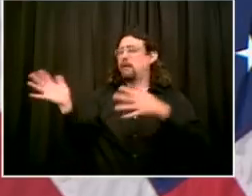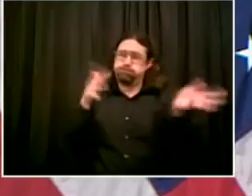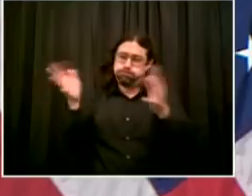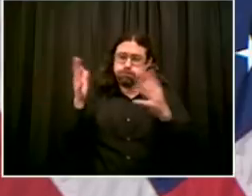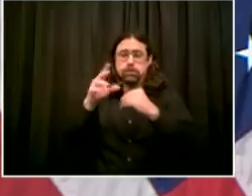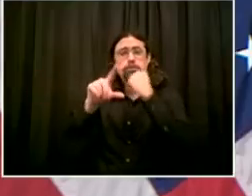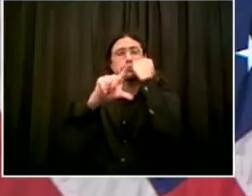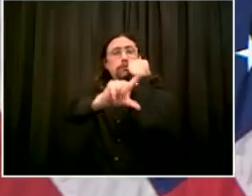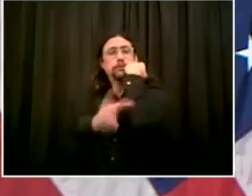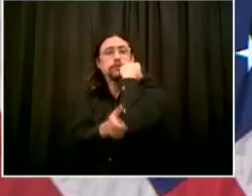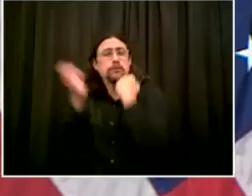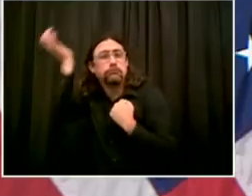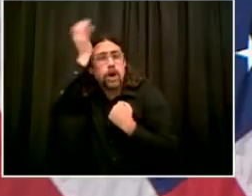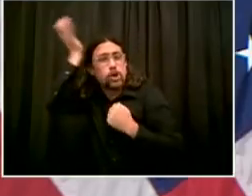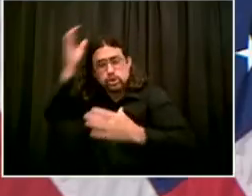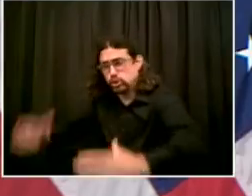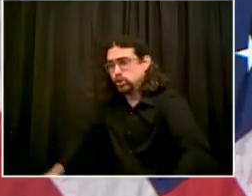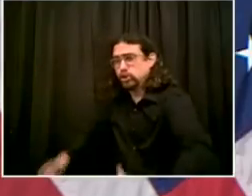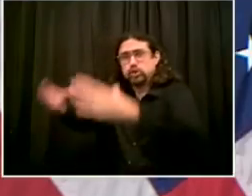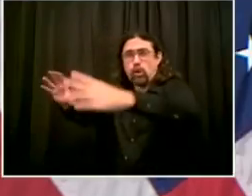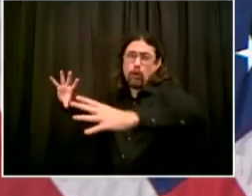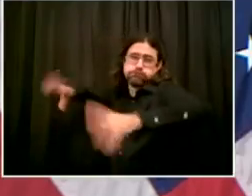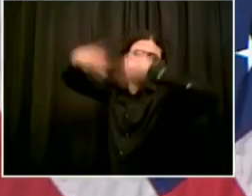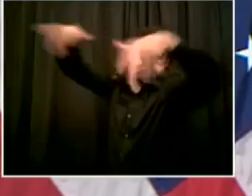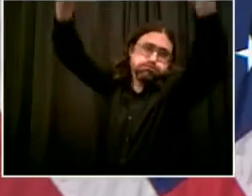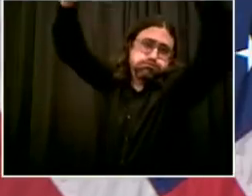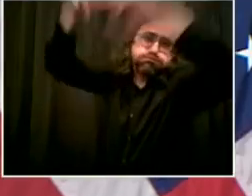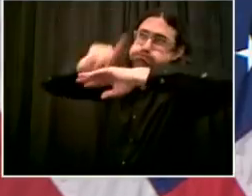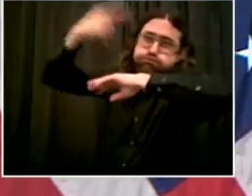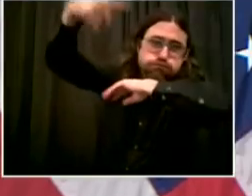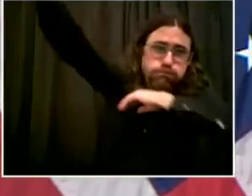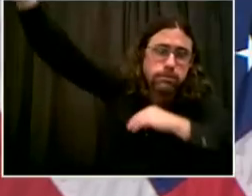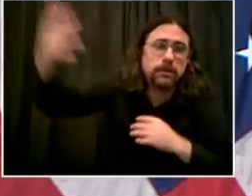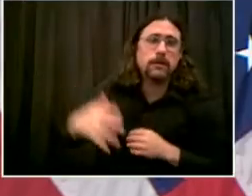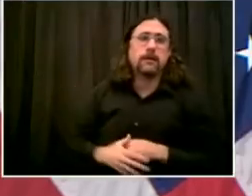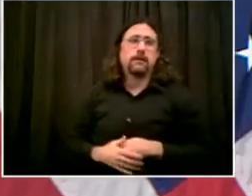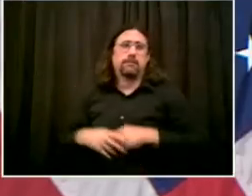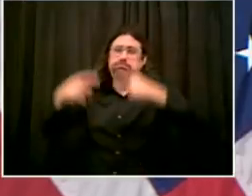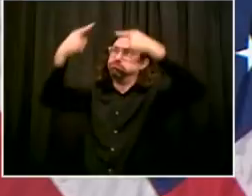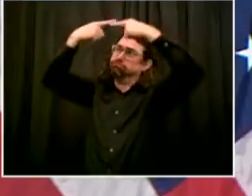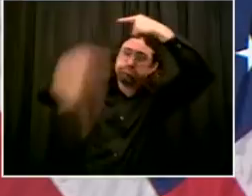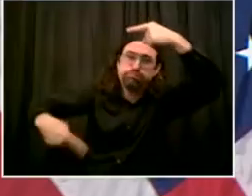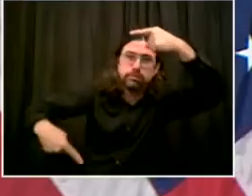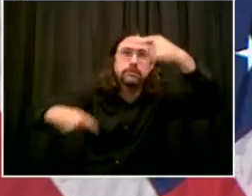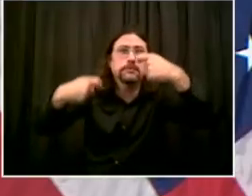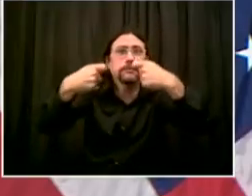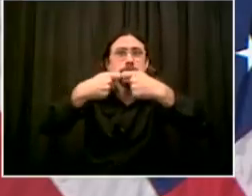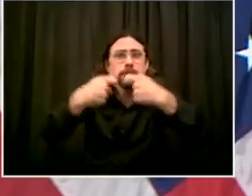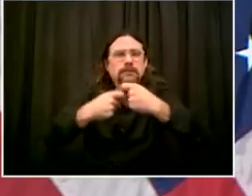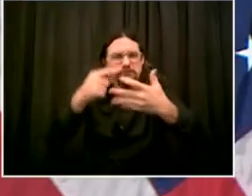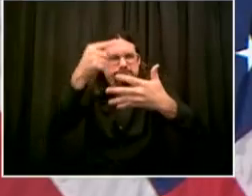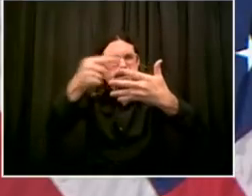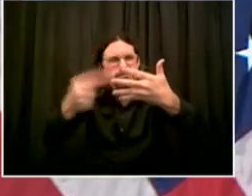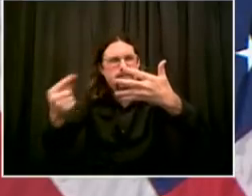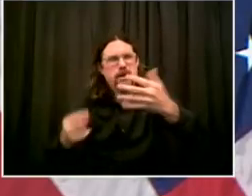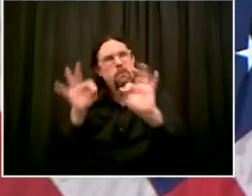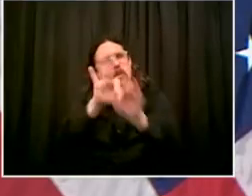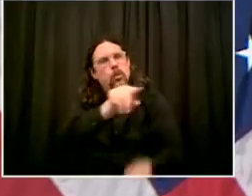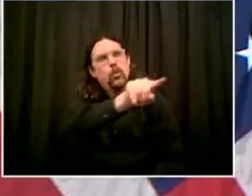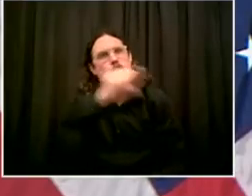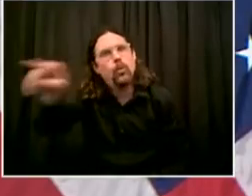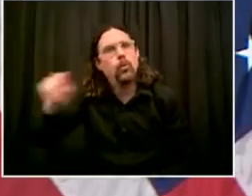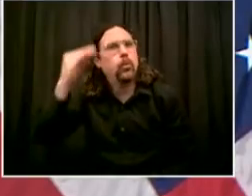that everybody stays safe. We want you to anchor objects that could be unsafe, such as gas grills or propane tanks or patio